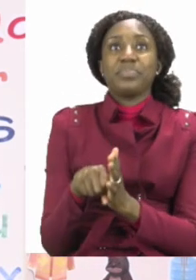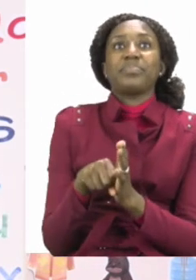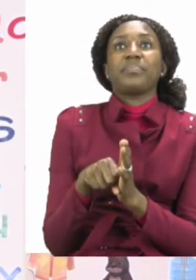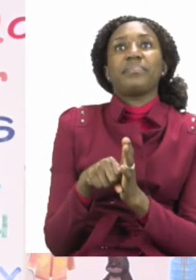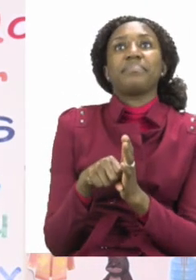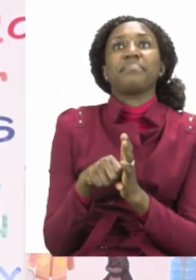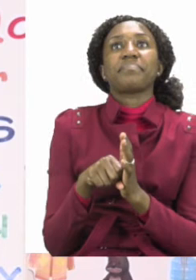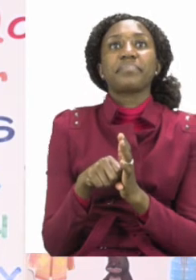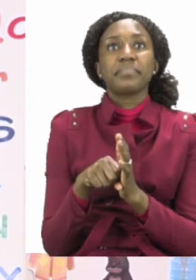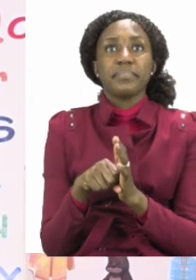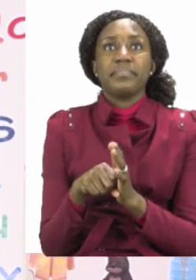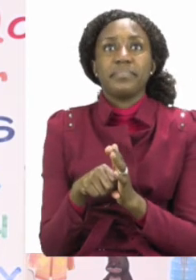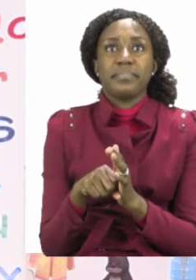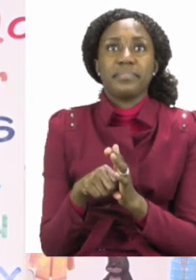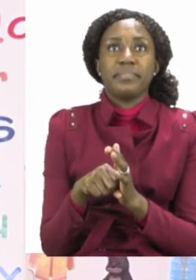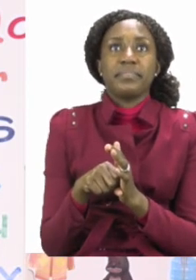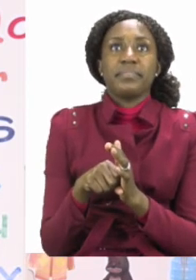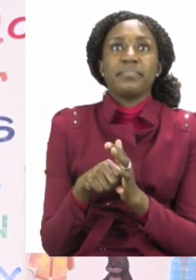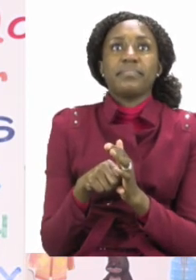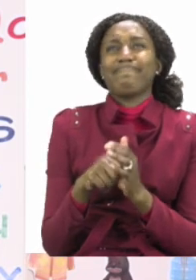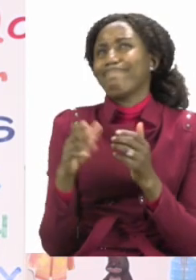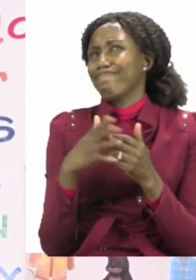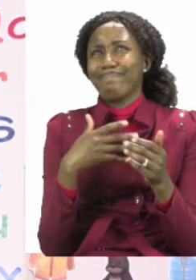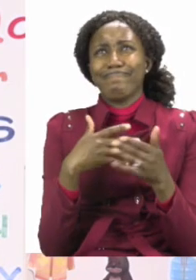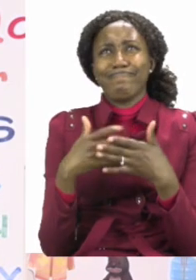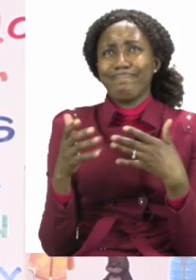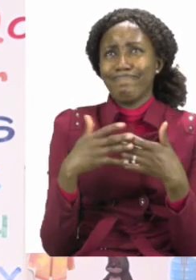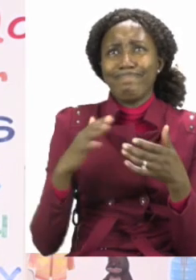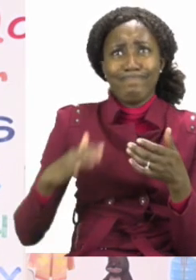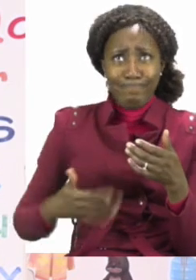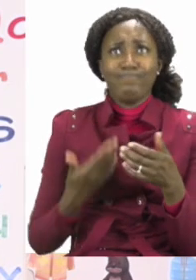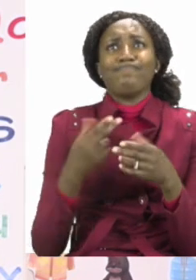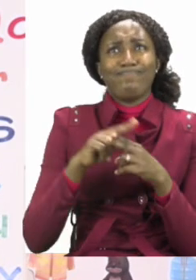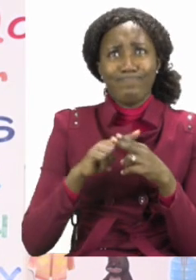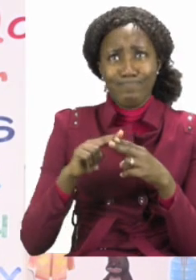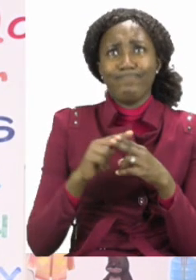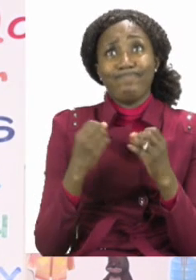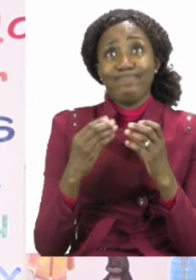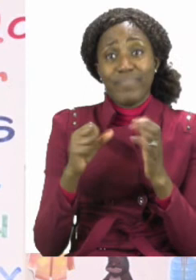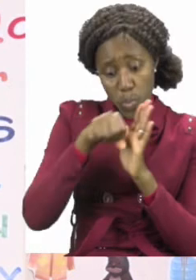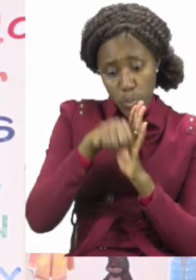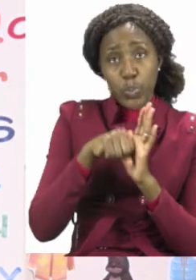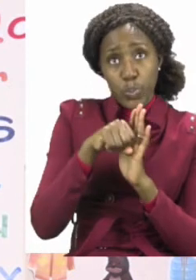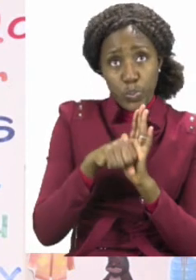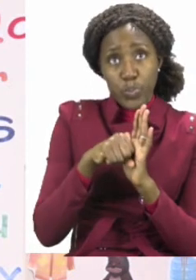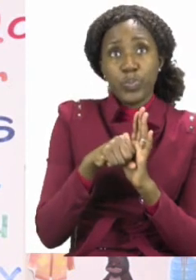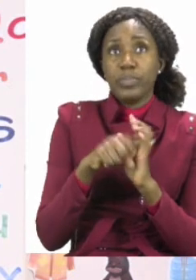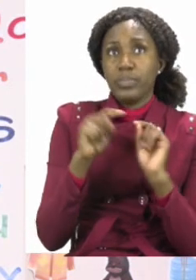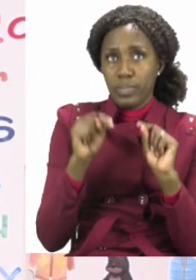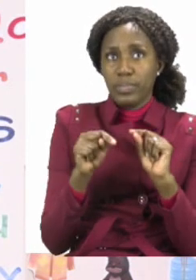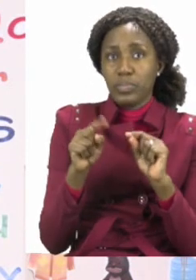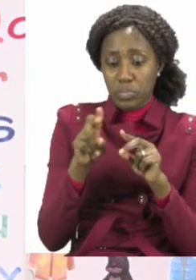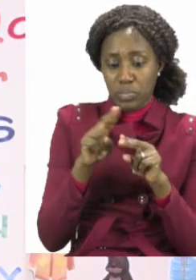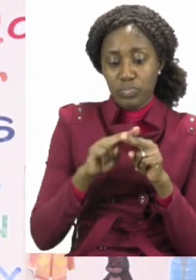more. Remember, you can use a generous amount of glue. And then I'm going to make